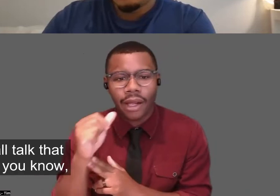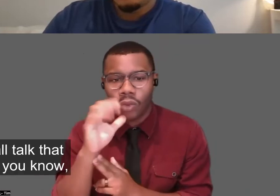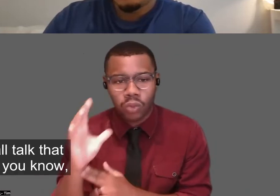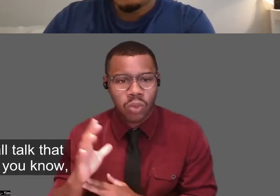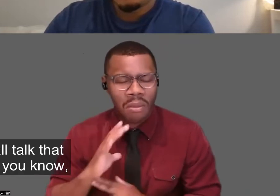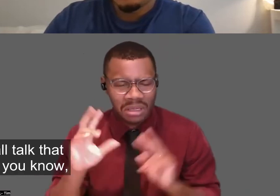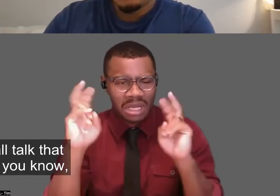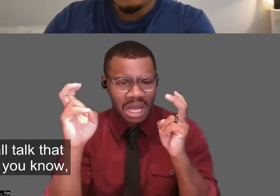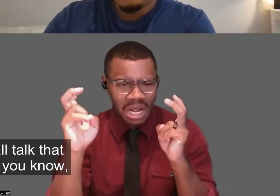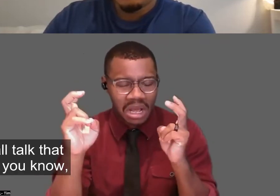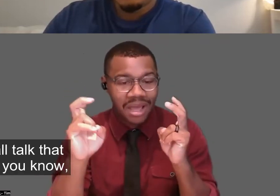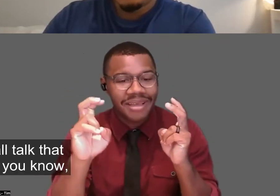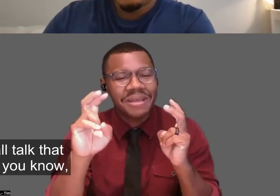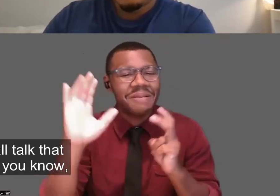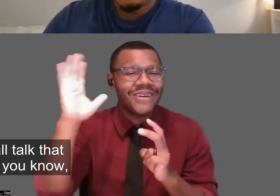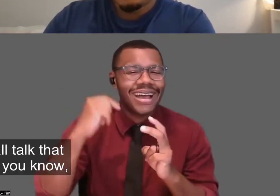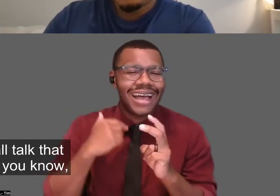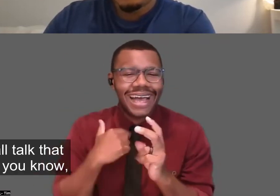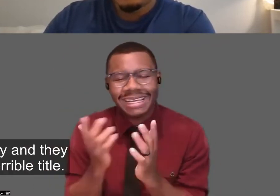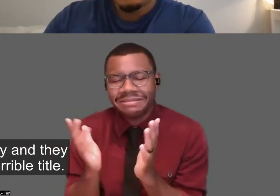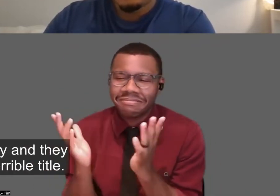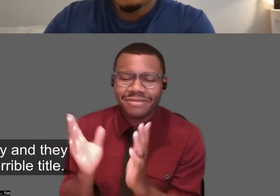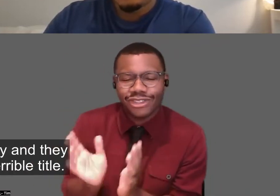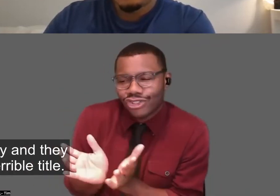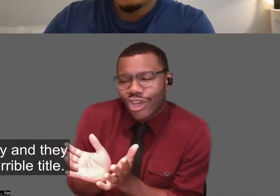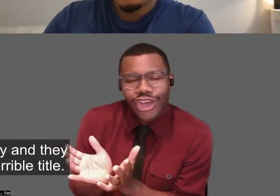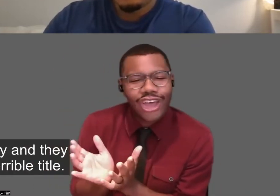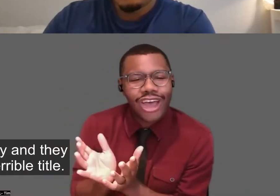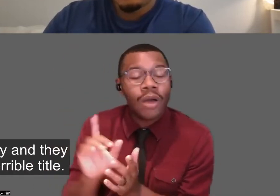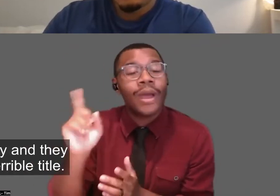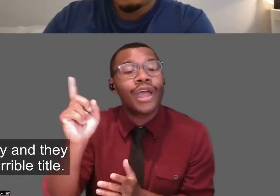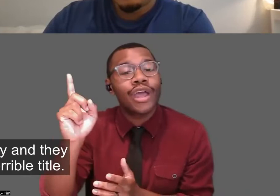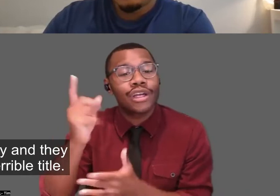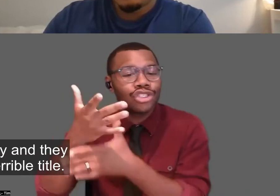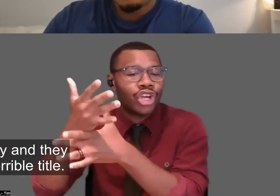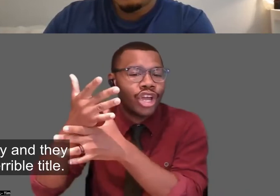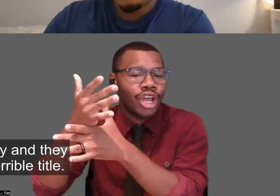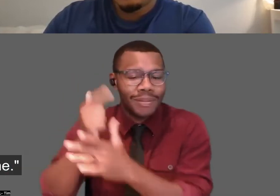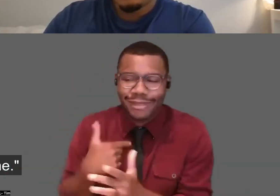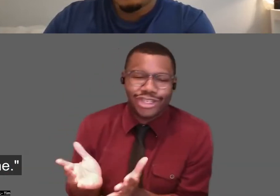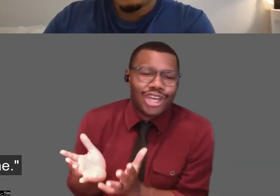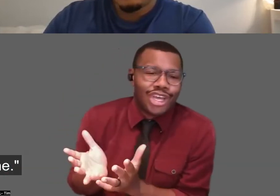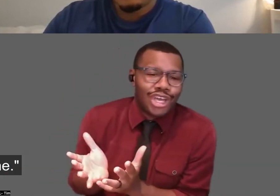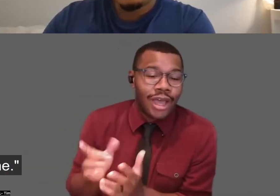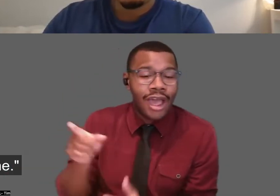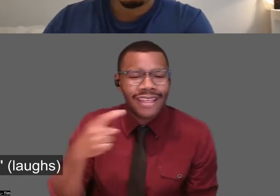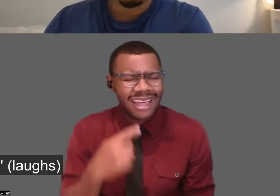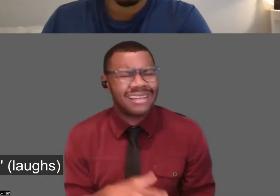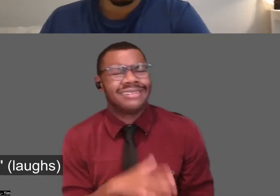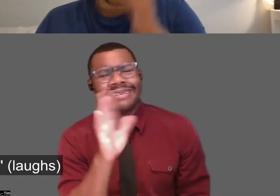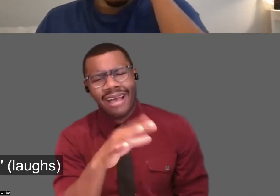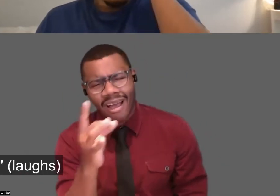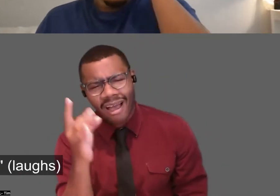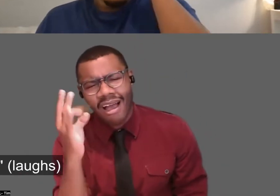small talk that I was giving. And, you know, it was in Germany, and they said, that's a terrible title. It's a cliche. And